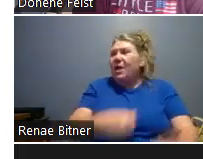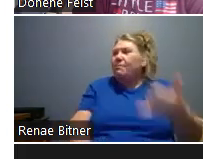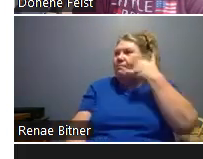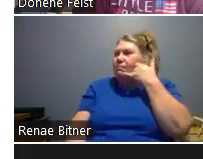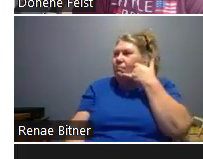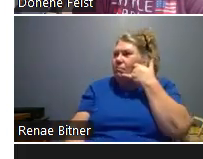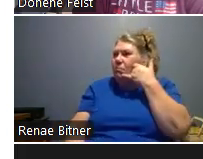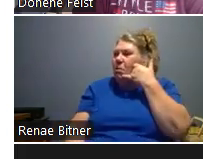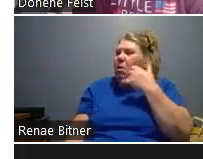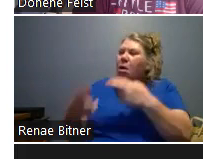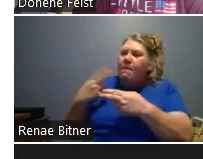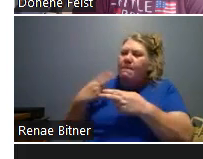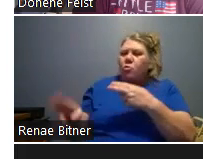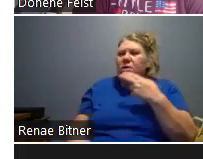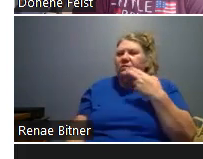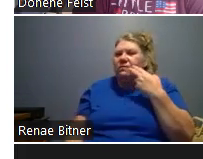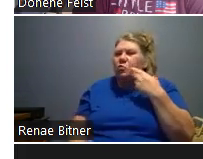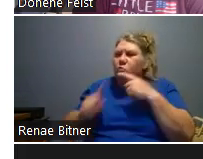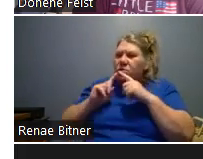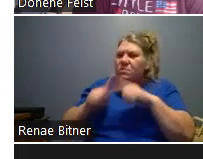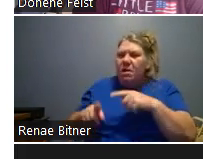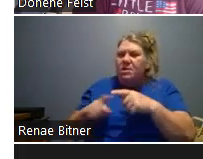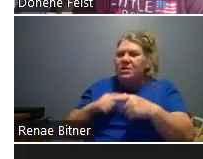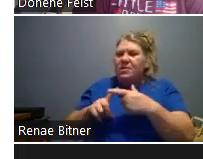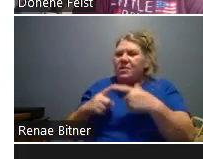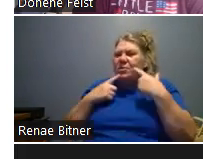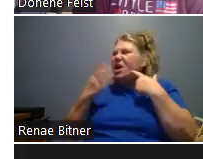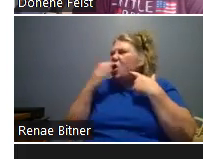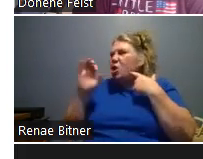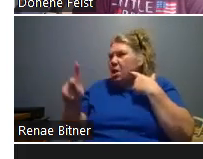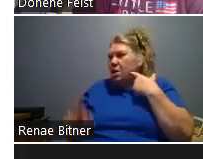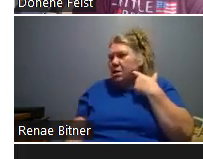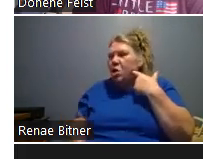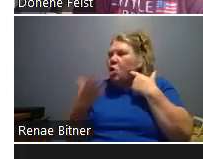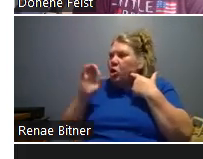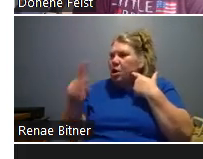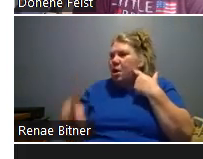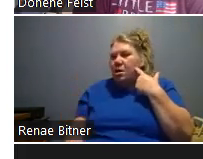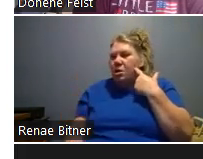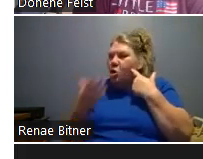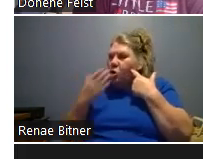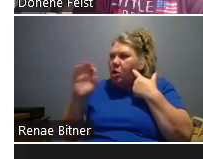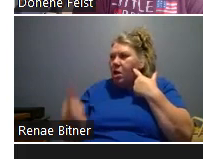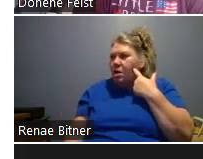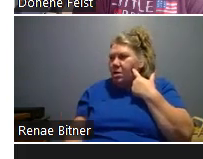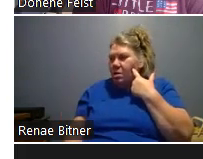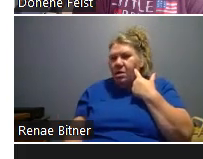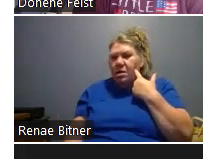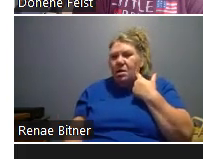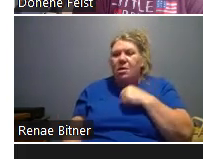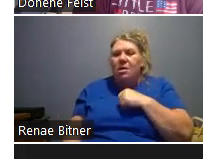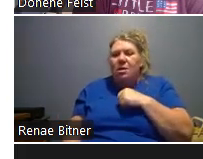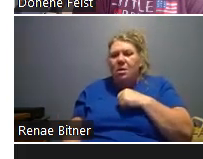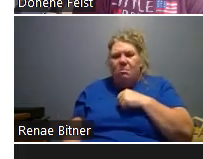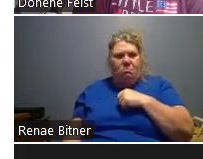her a brief response and then they would say, good luck, good luck, good luck. And